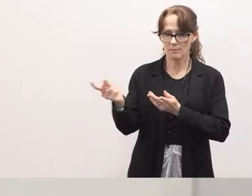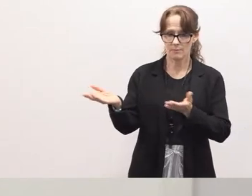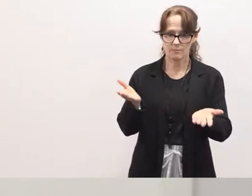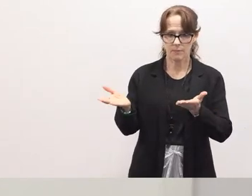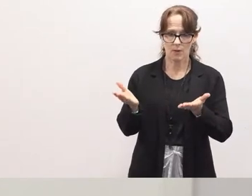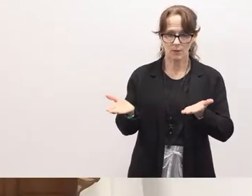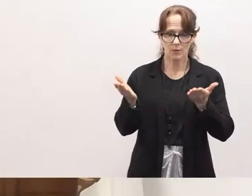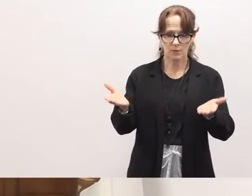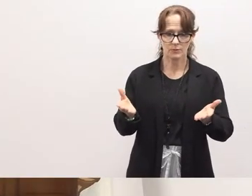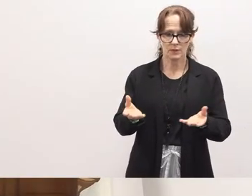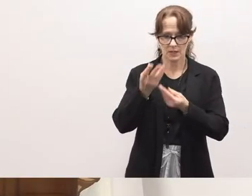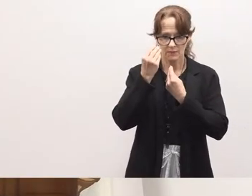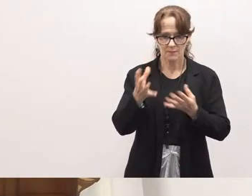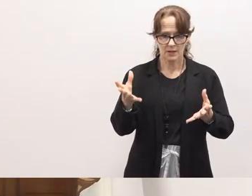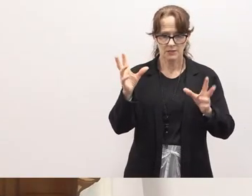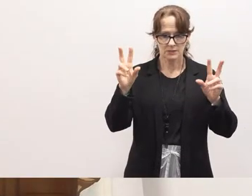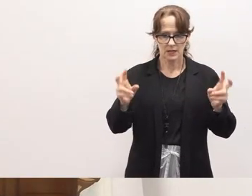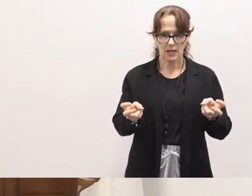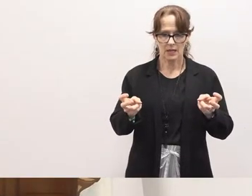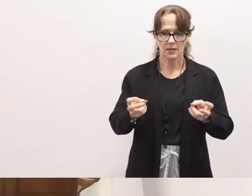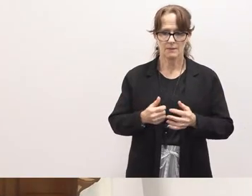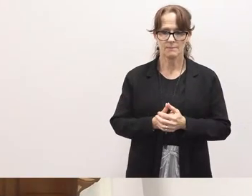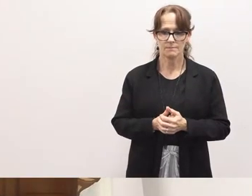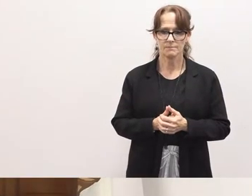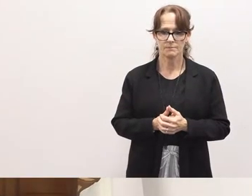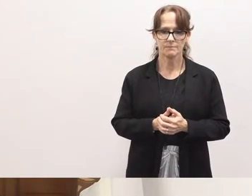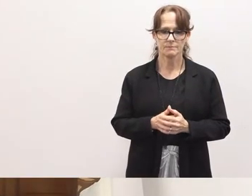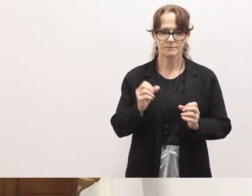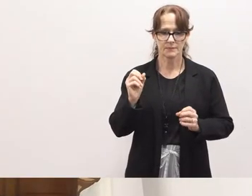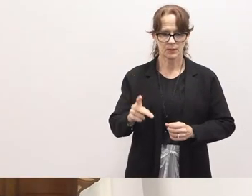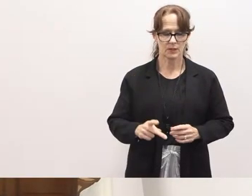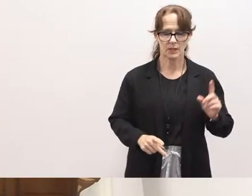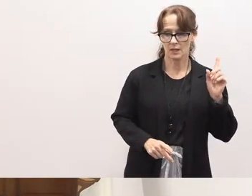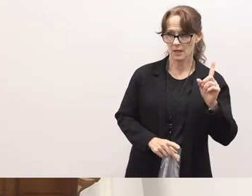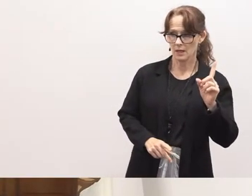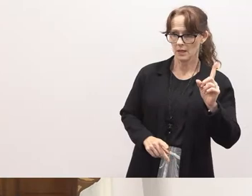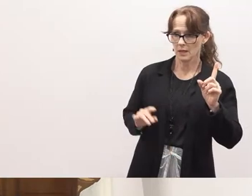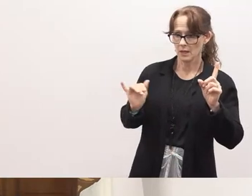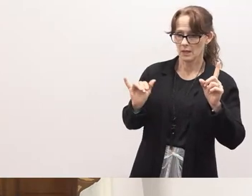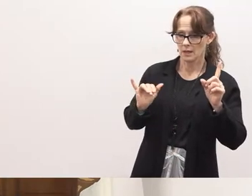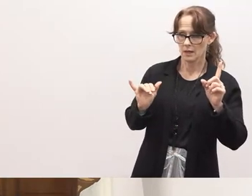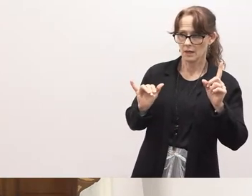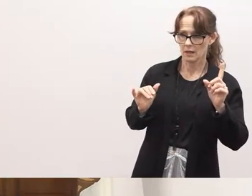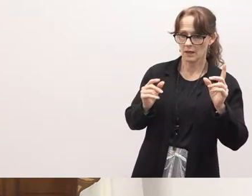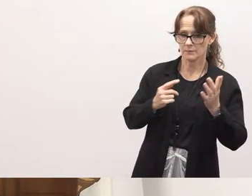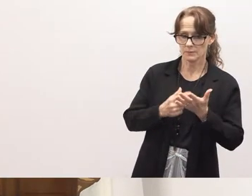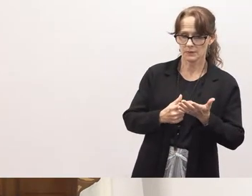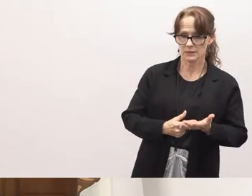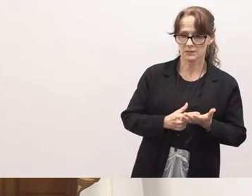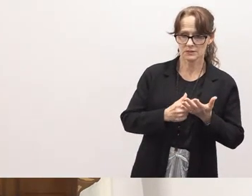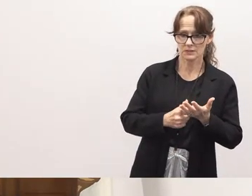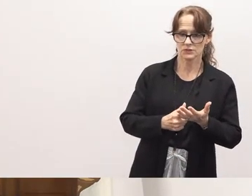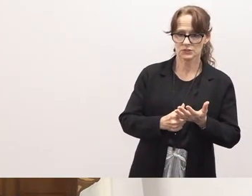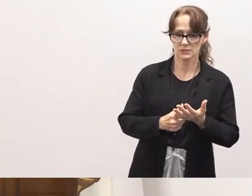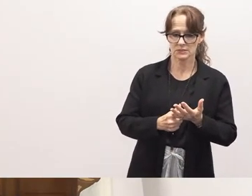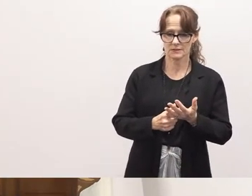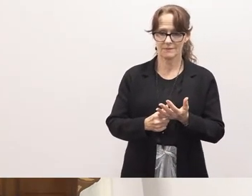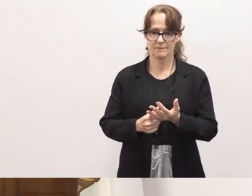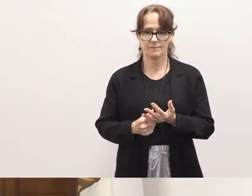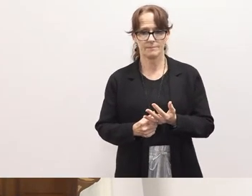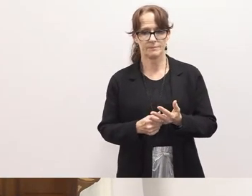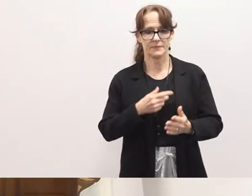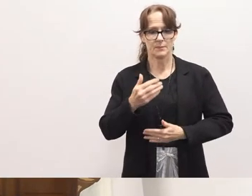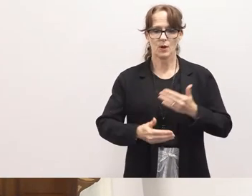So as an information item. Okay. But I still think we need a discussion on